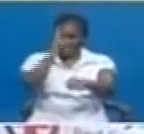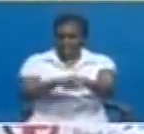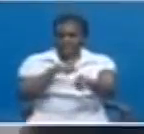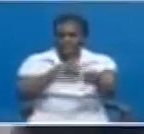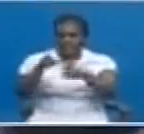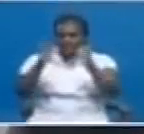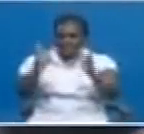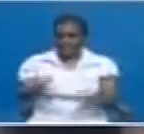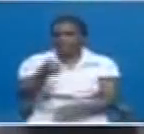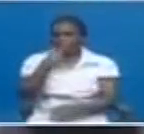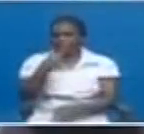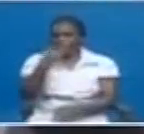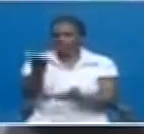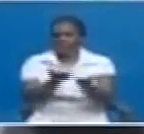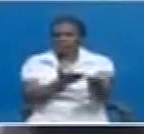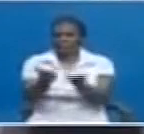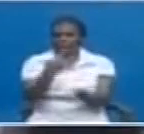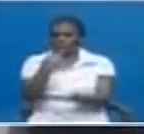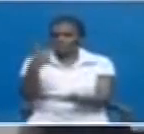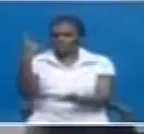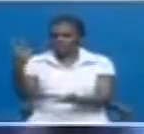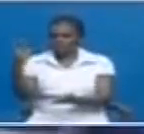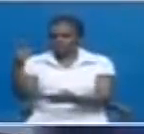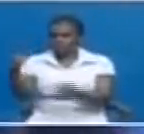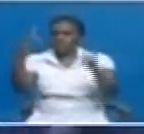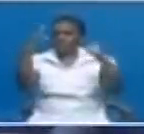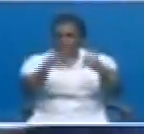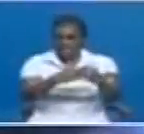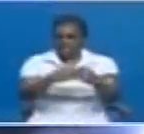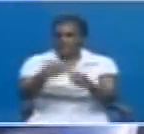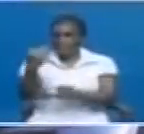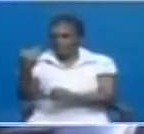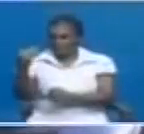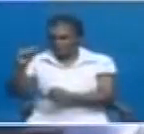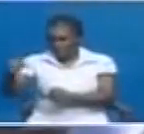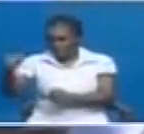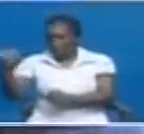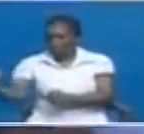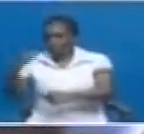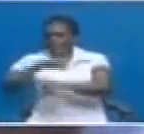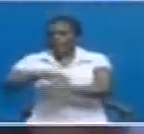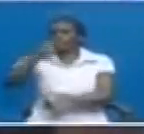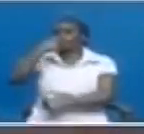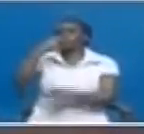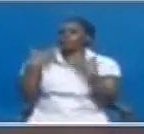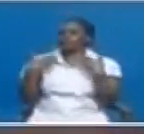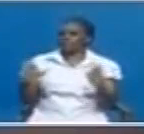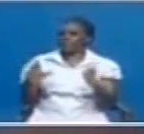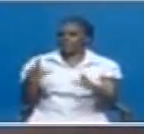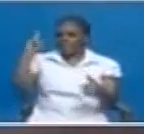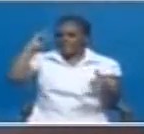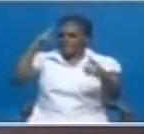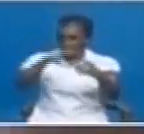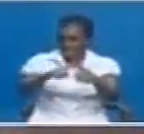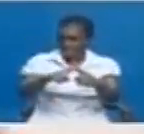of Medical Services, Nicholas Muraguri, says 2.8 million children have received the polio vaccine so far. The Ministry of Health is targeting